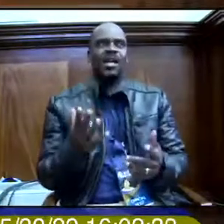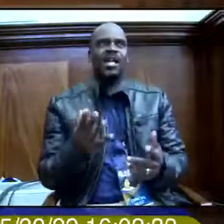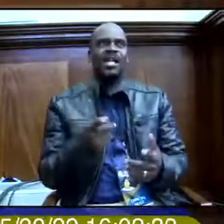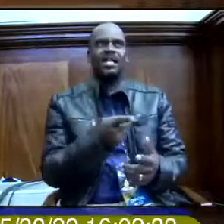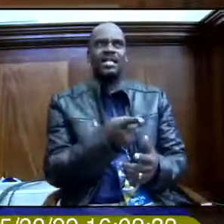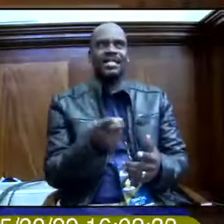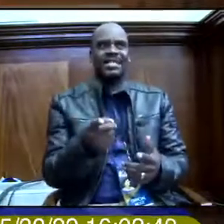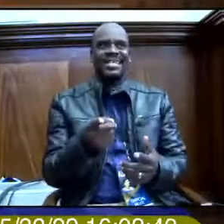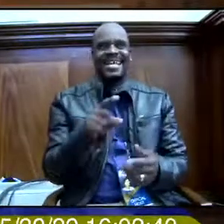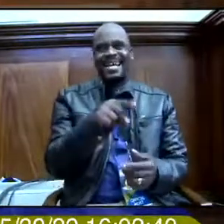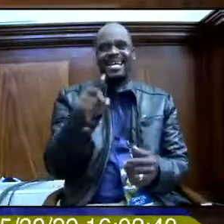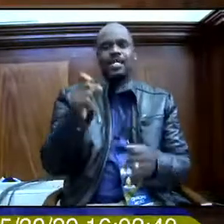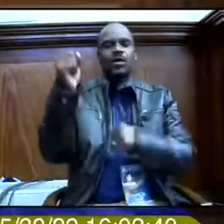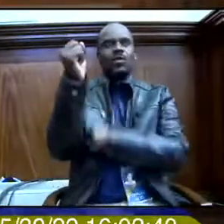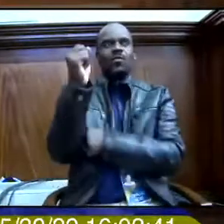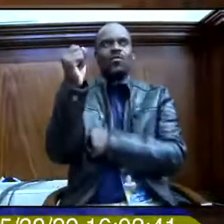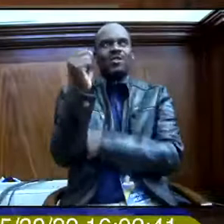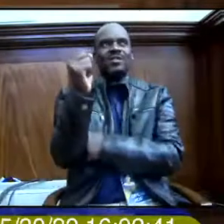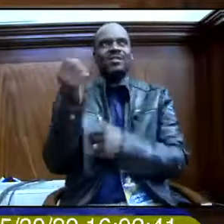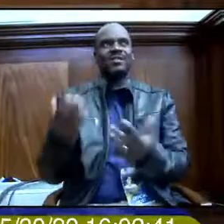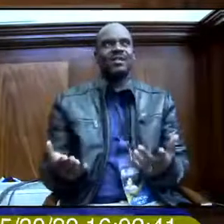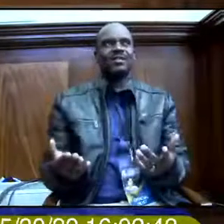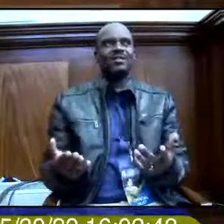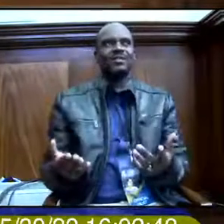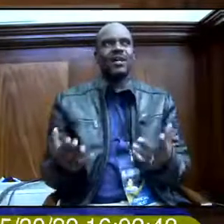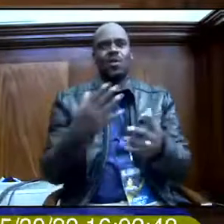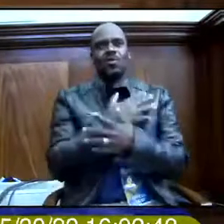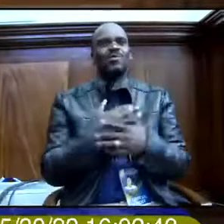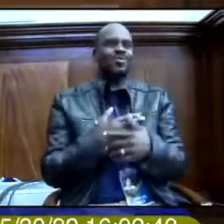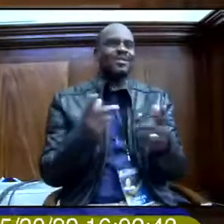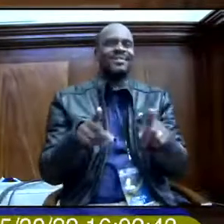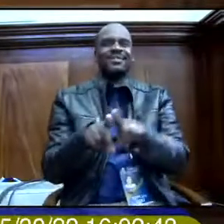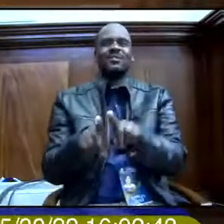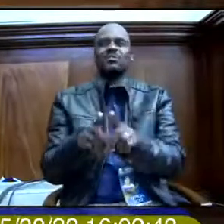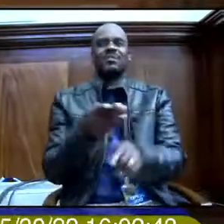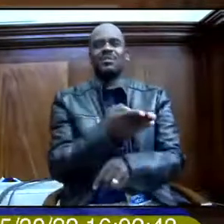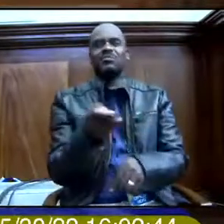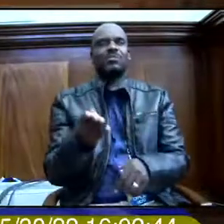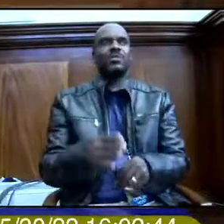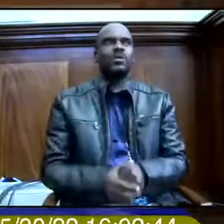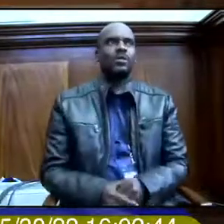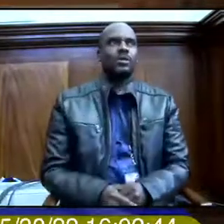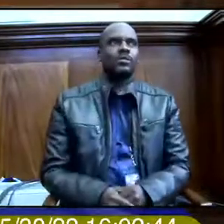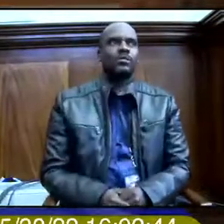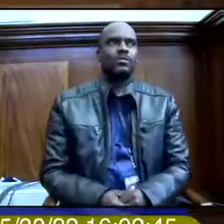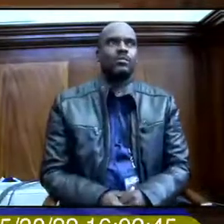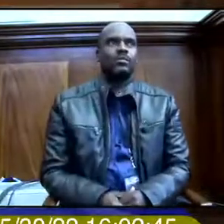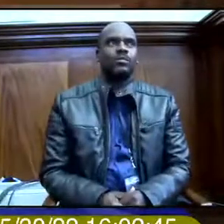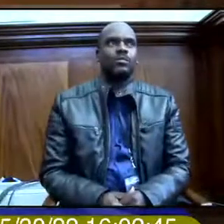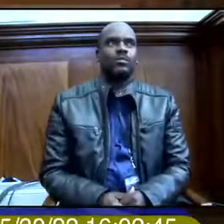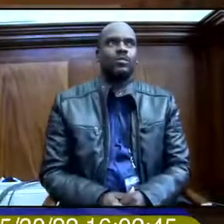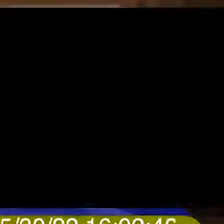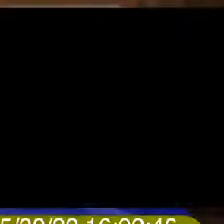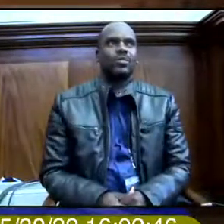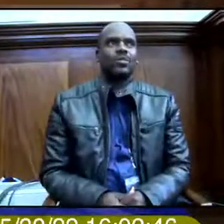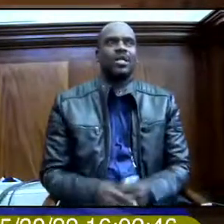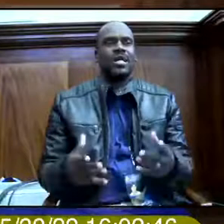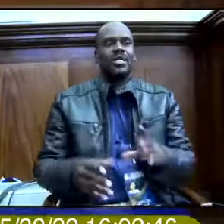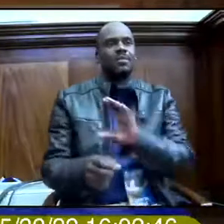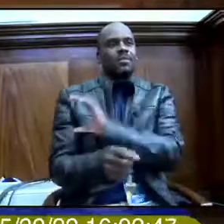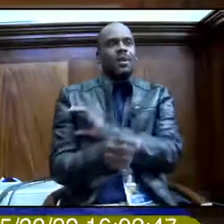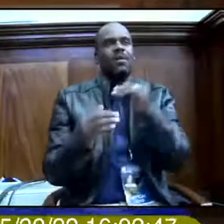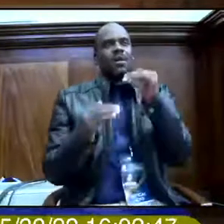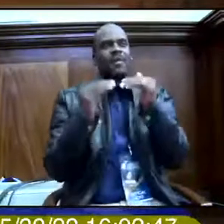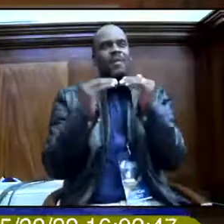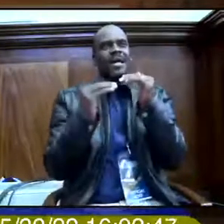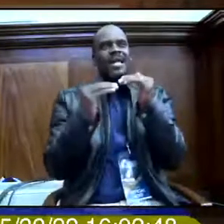and the other officials are wearing similar kids like a like opponent team and then the power balance